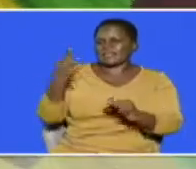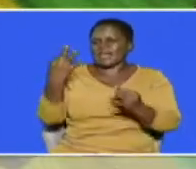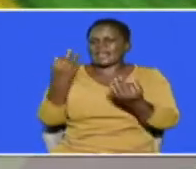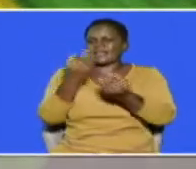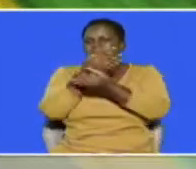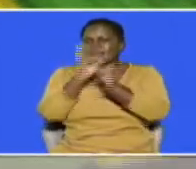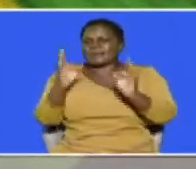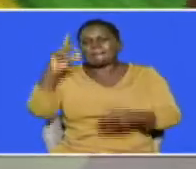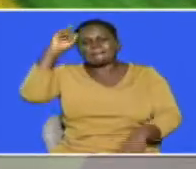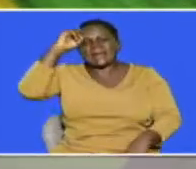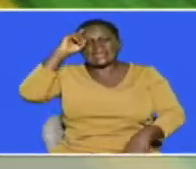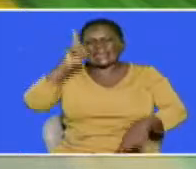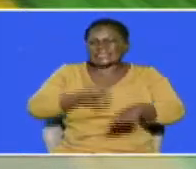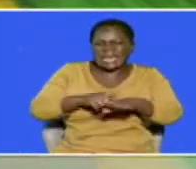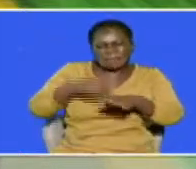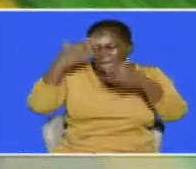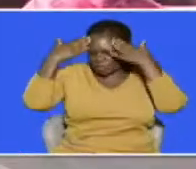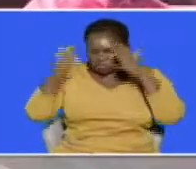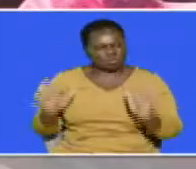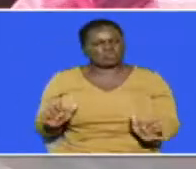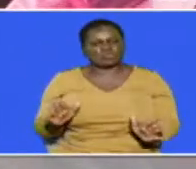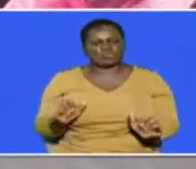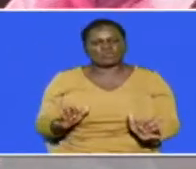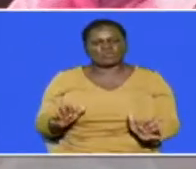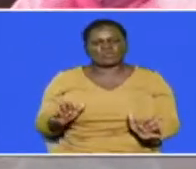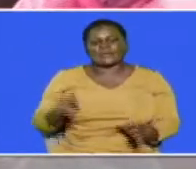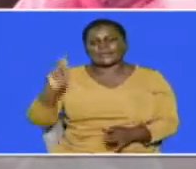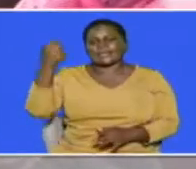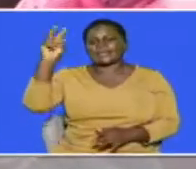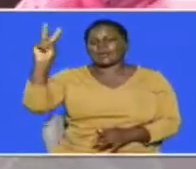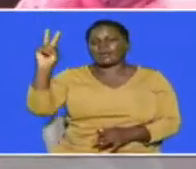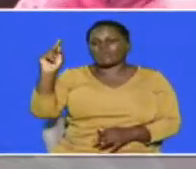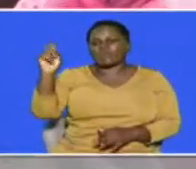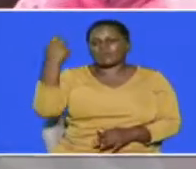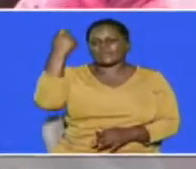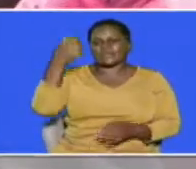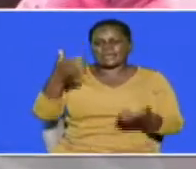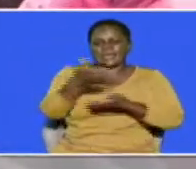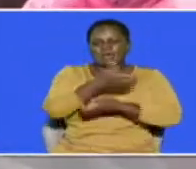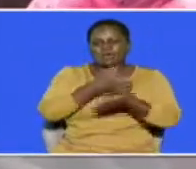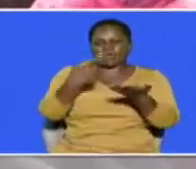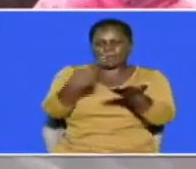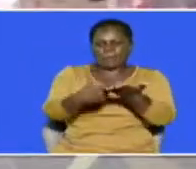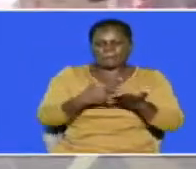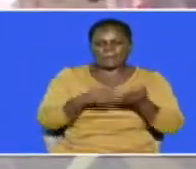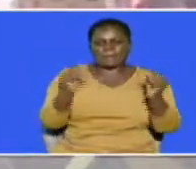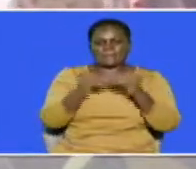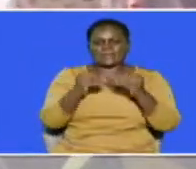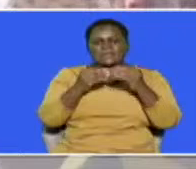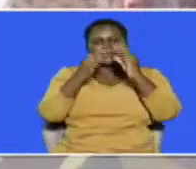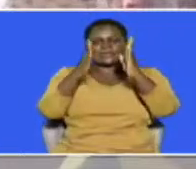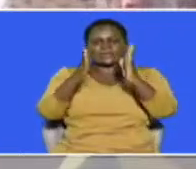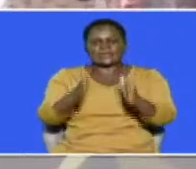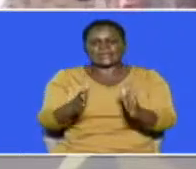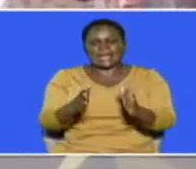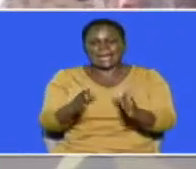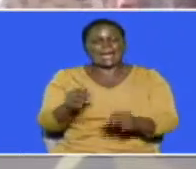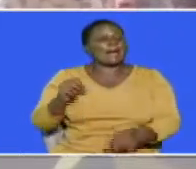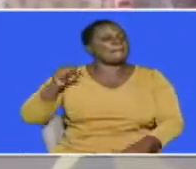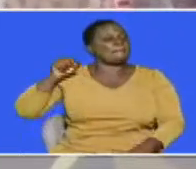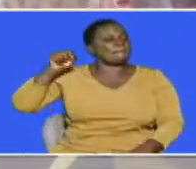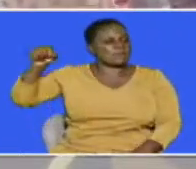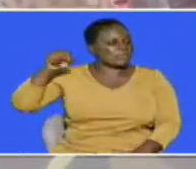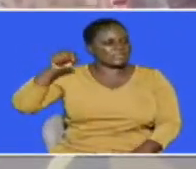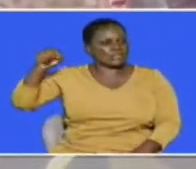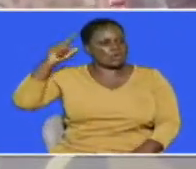sijui Mandela moment, sijui yon. Despite the Kenya Kwanza holding an economic engagement meeting, leaders did not miss political